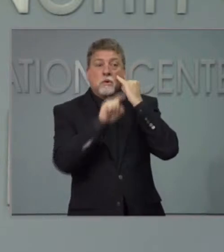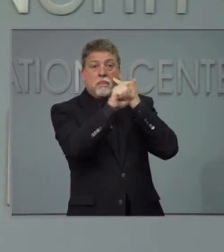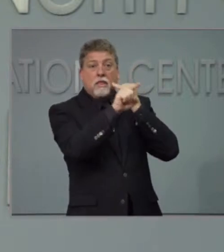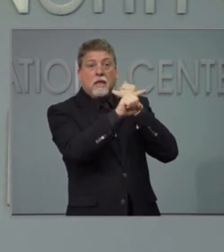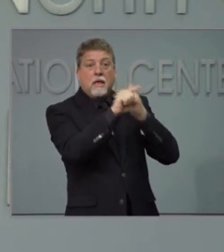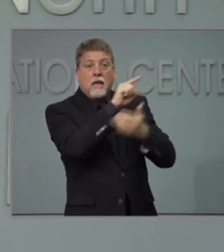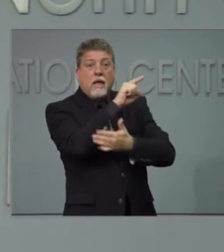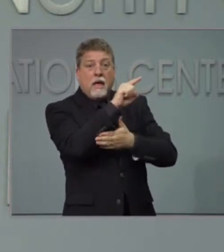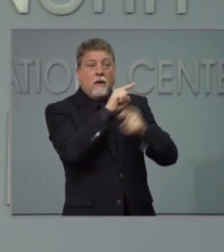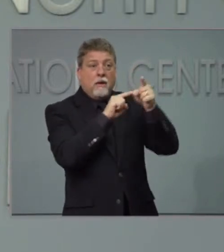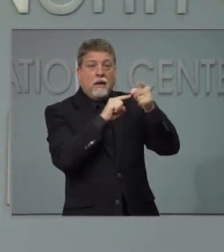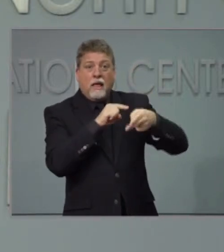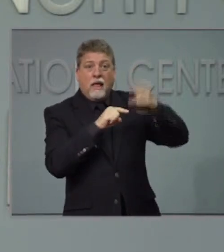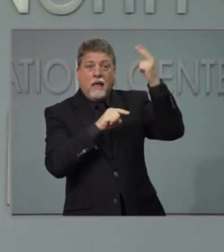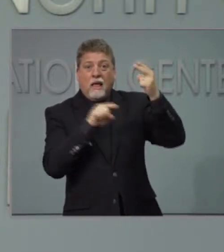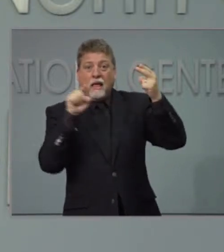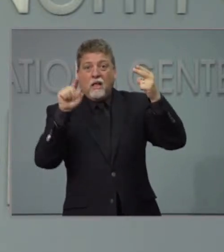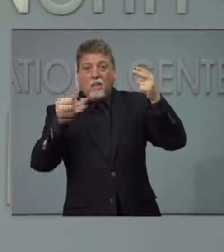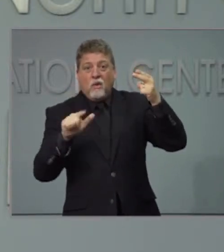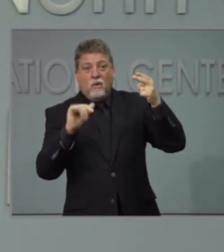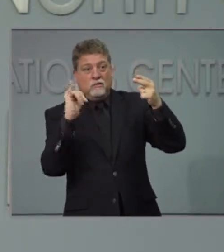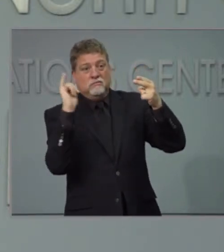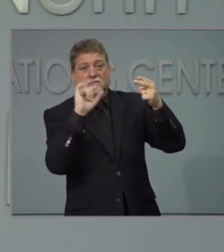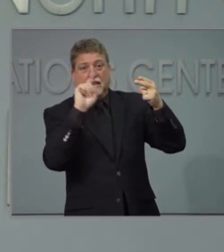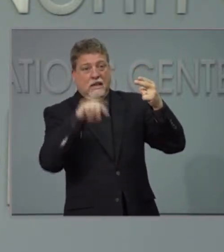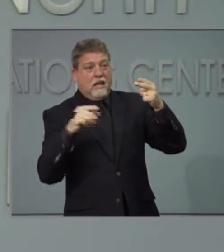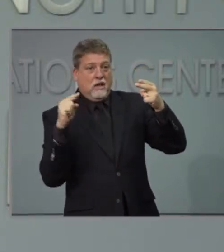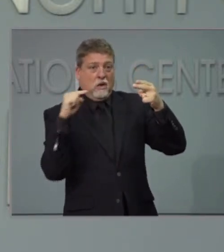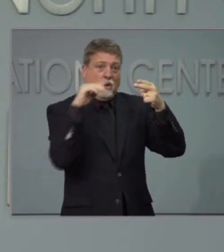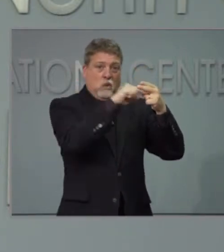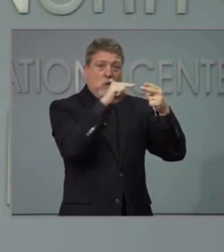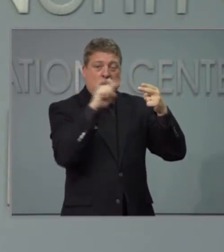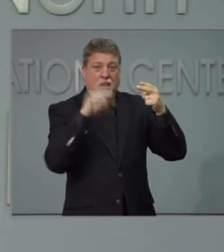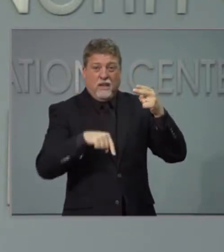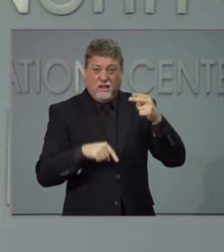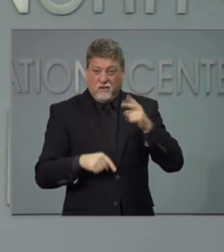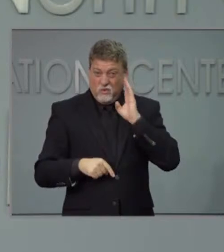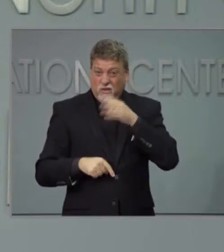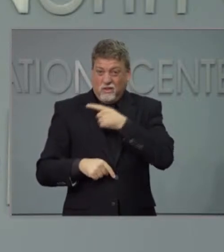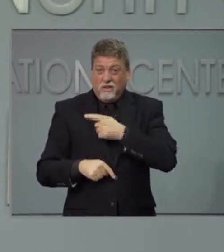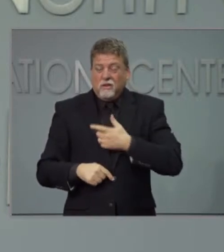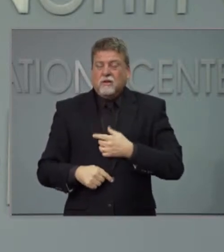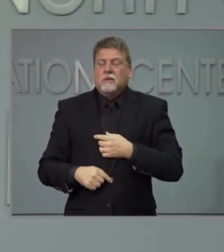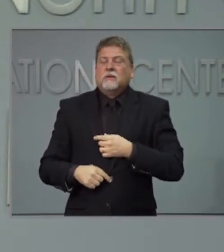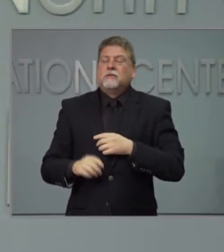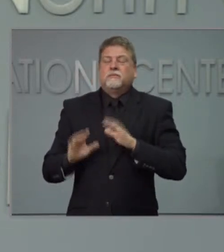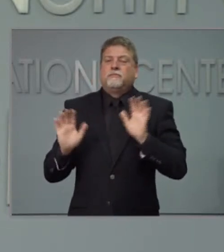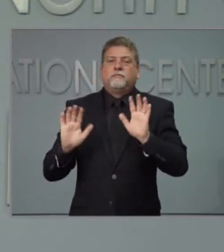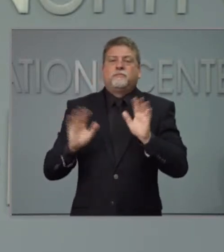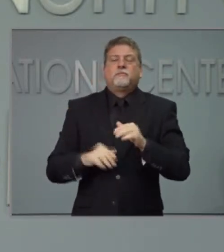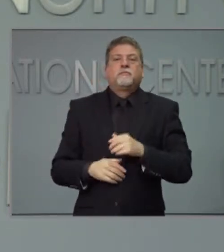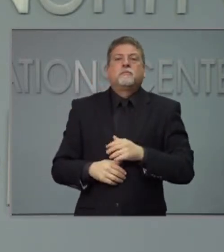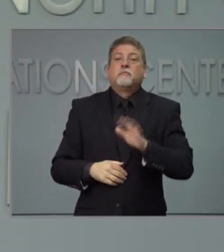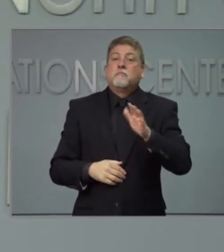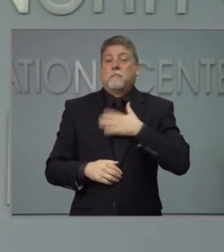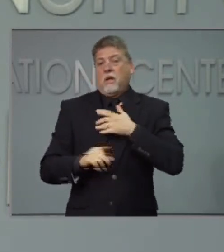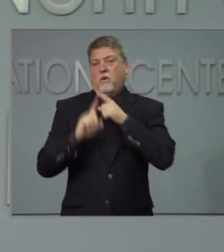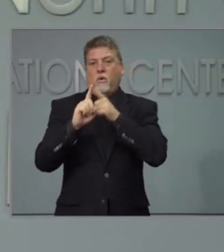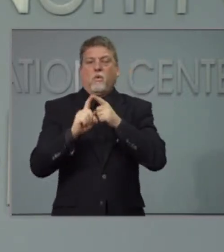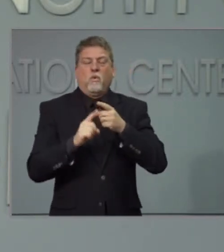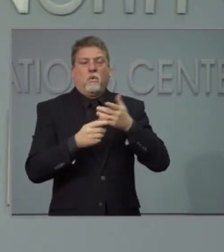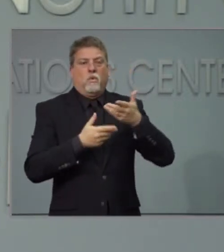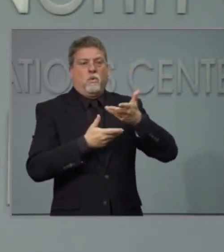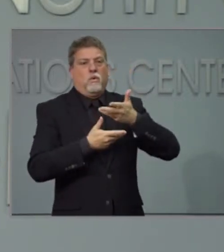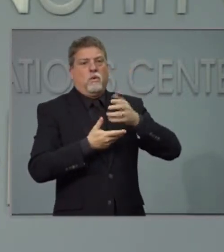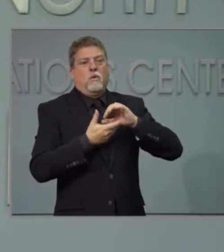start increasing and not decreasing? Well, first, we want to work with these counties to see if we can lower the